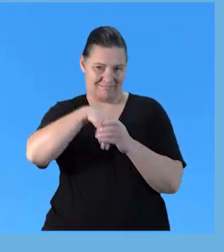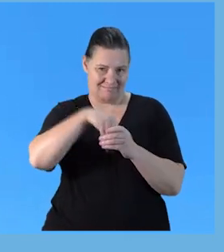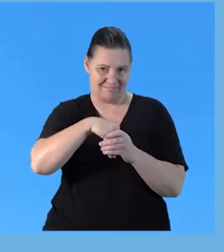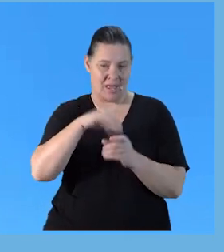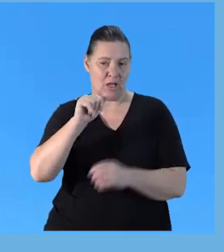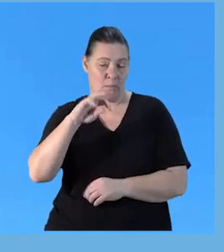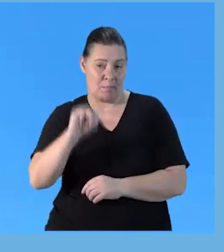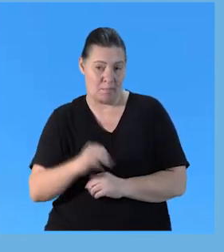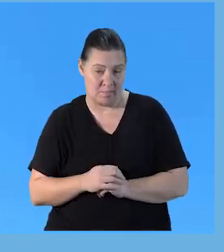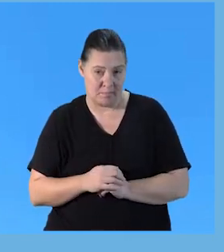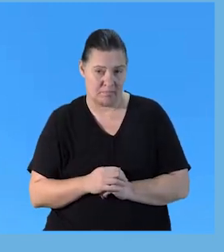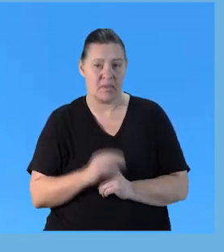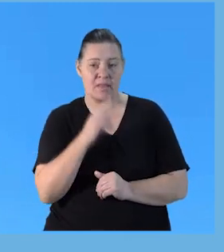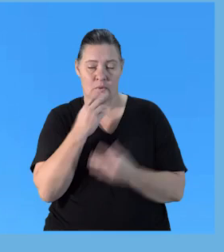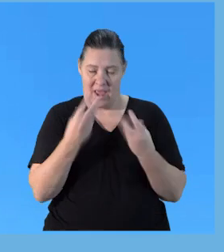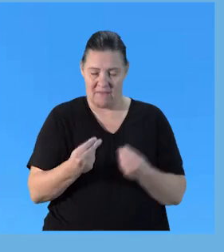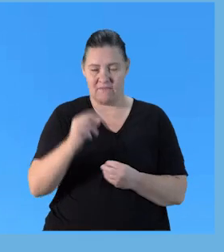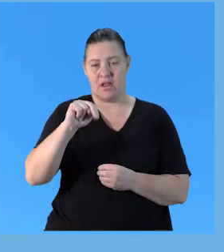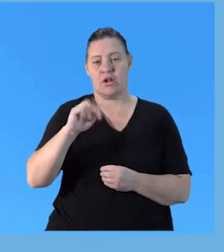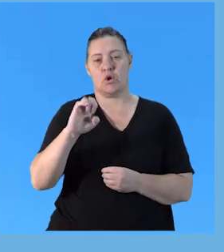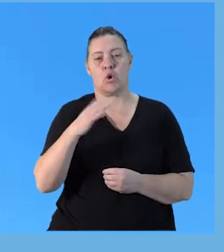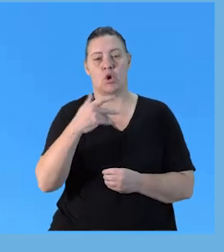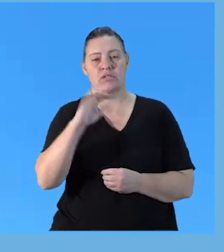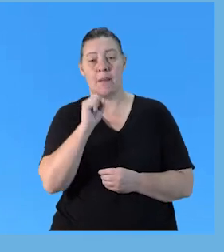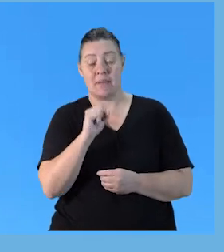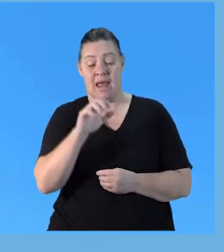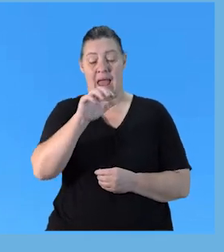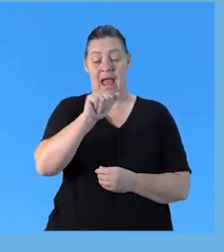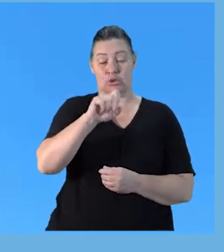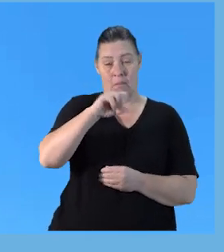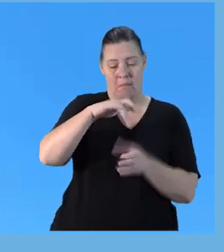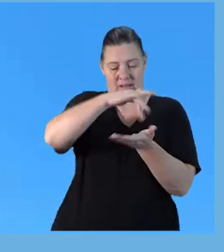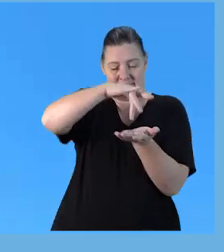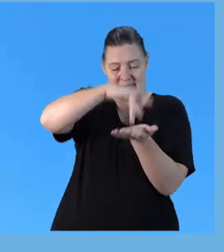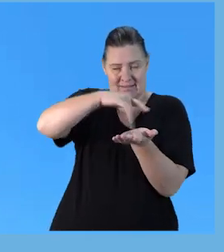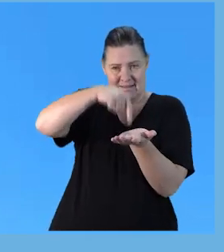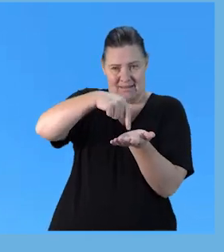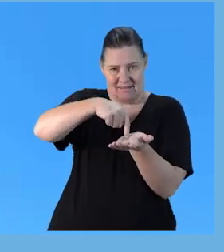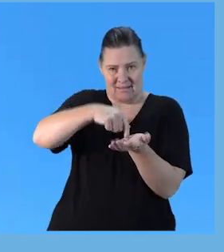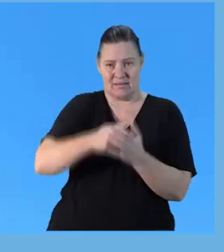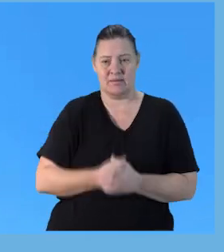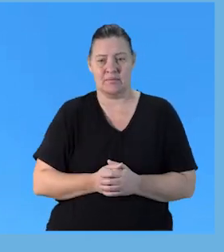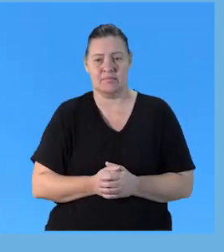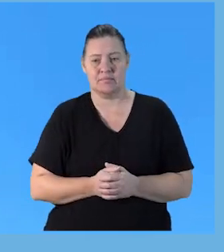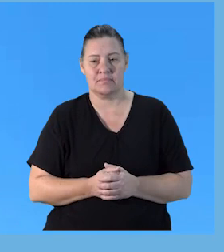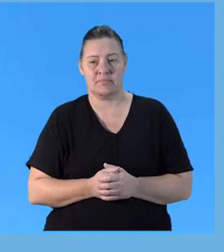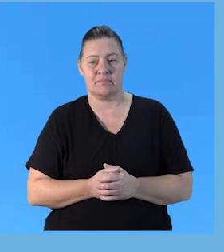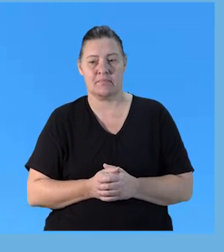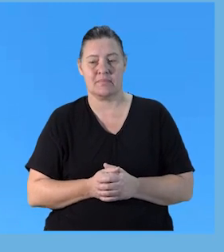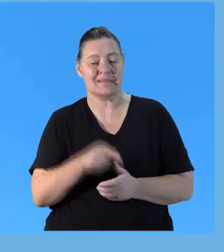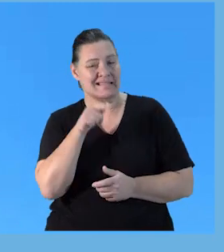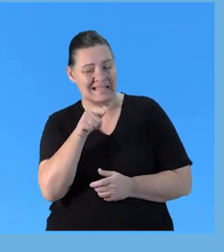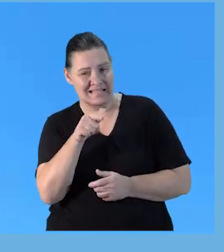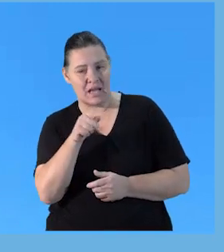they had said a battery consisting of 2 cells, then you know what to do. You just simply add another cell. How do we add it? Let's just quickly show